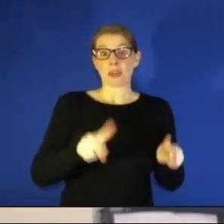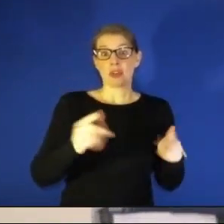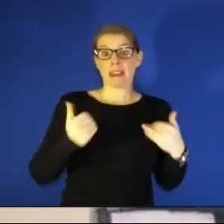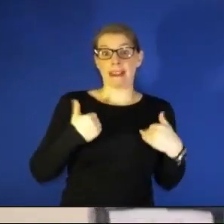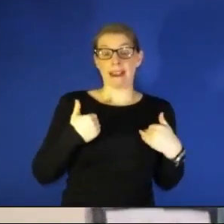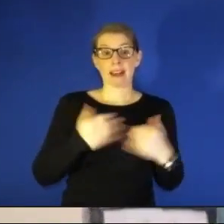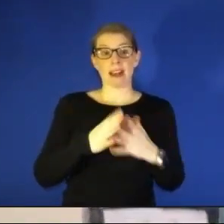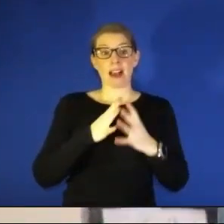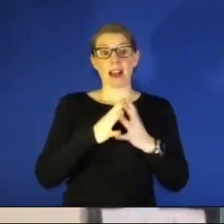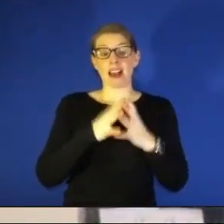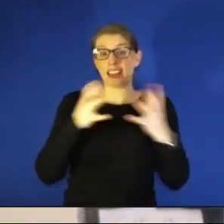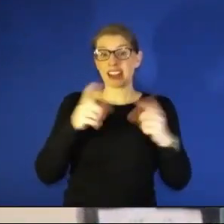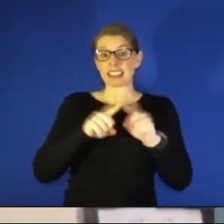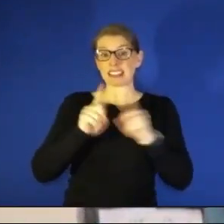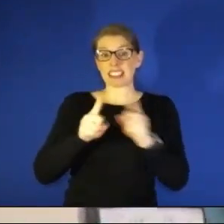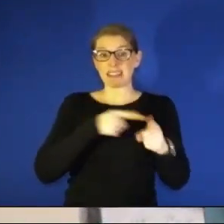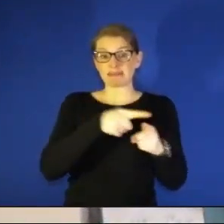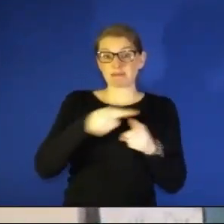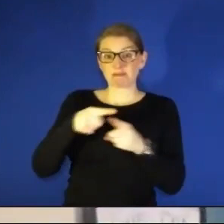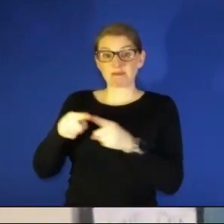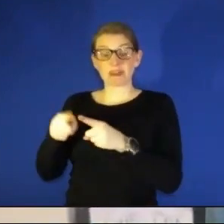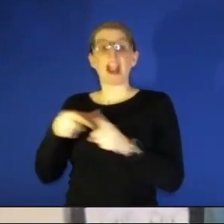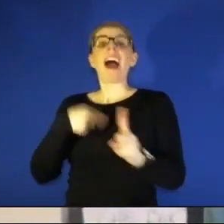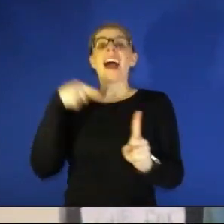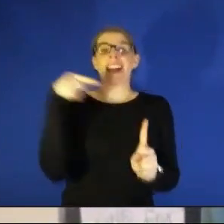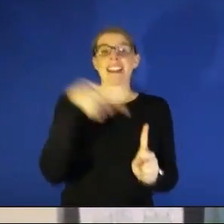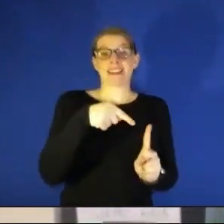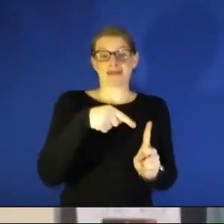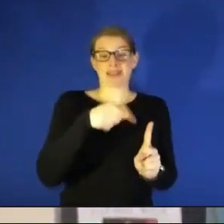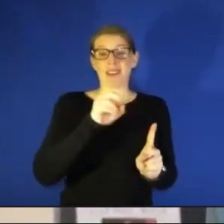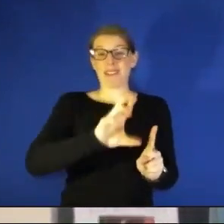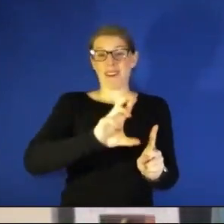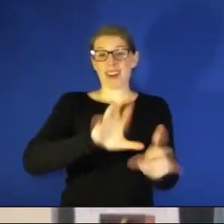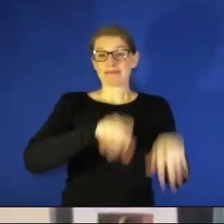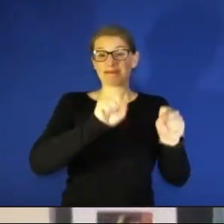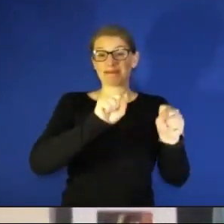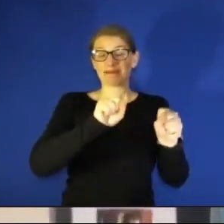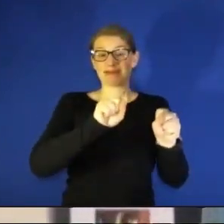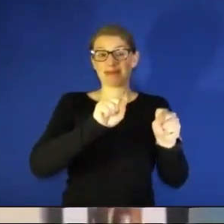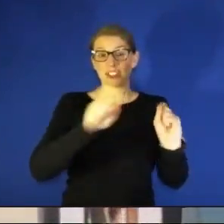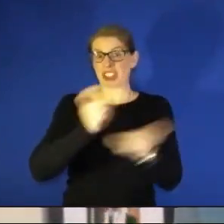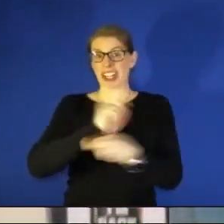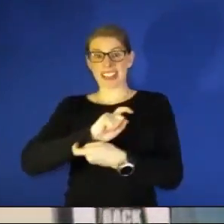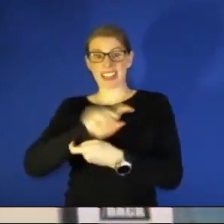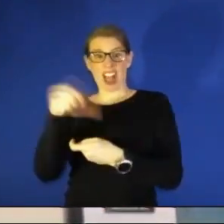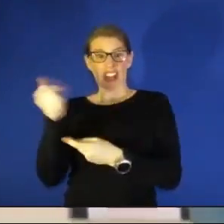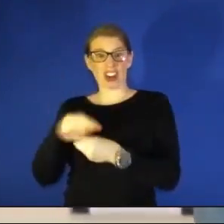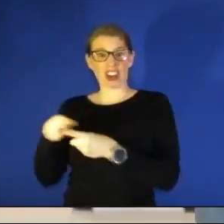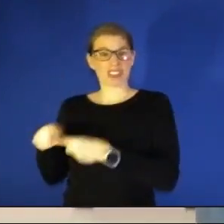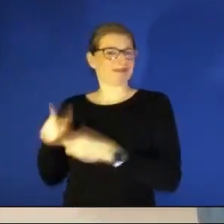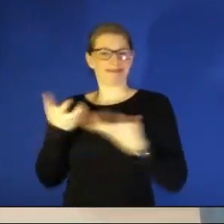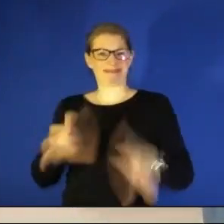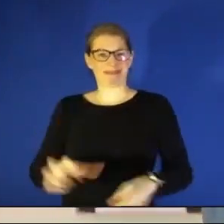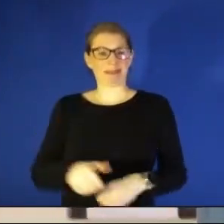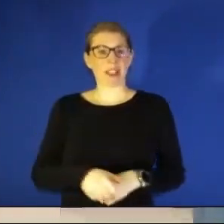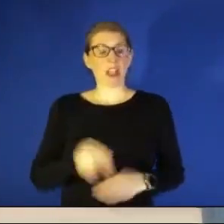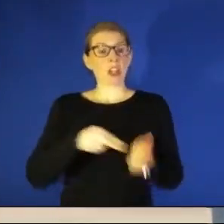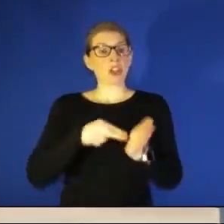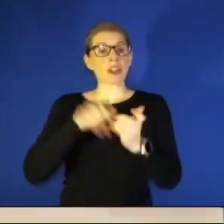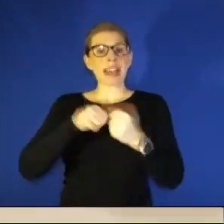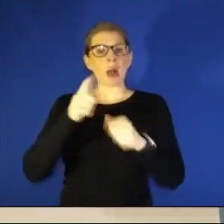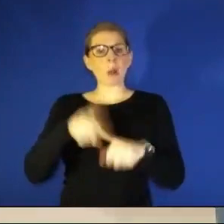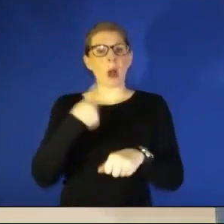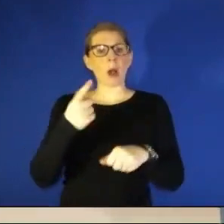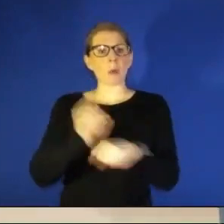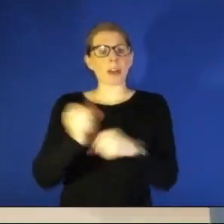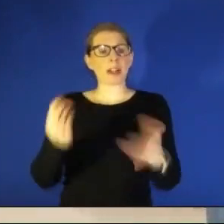different avenues you could take, and I found myself in the operating room, and I wouldn't want to do anything else. How long have you been a nurse working here with the health system? Almost